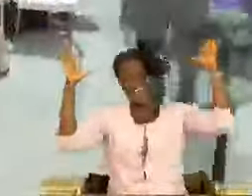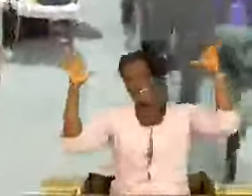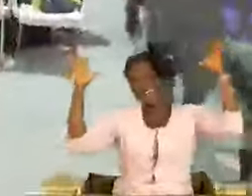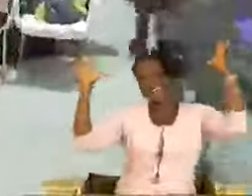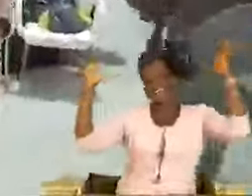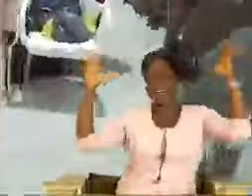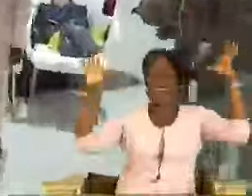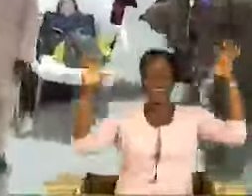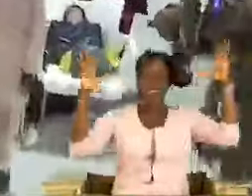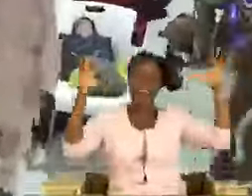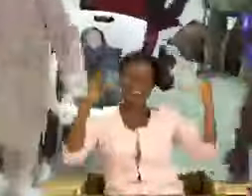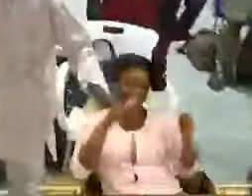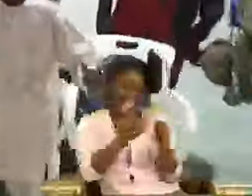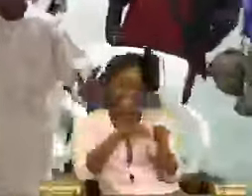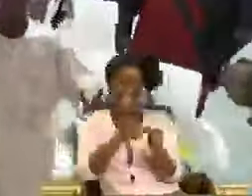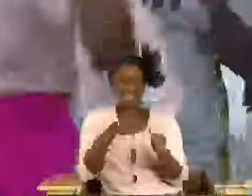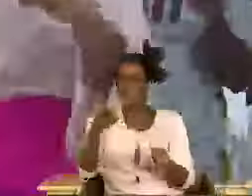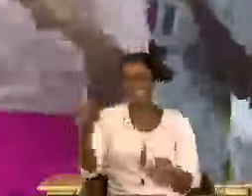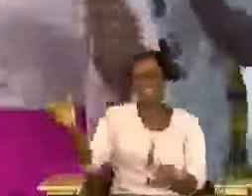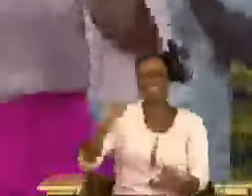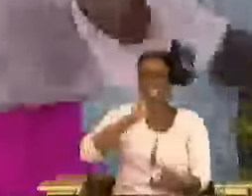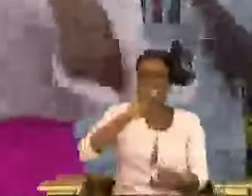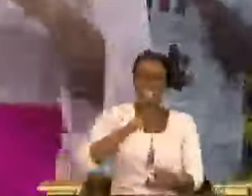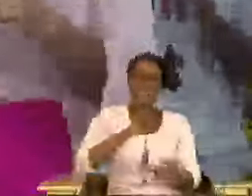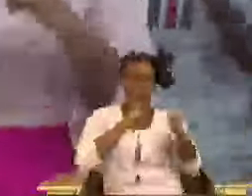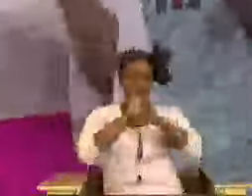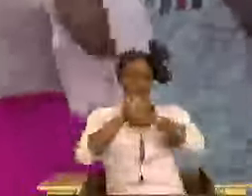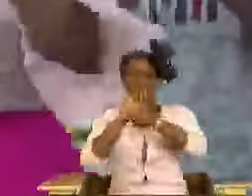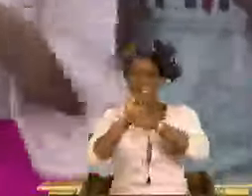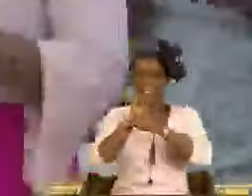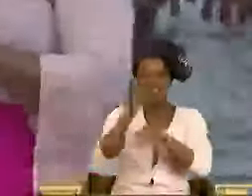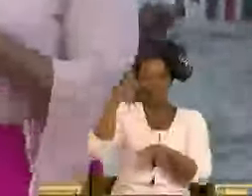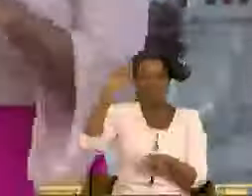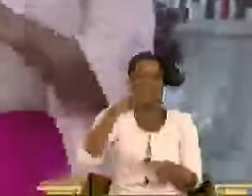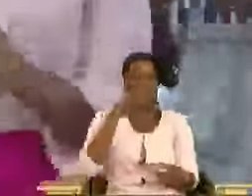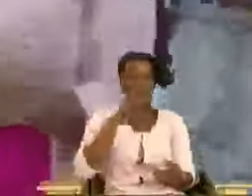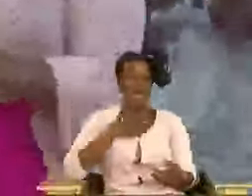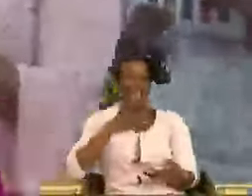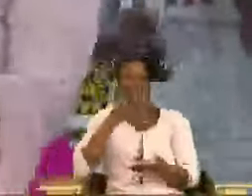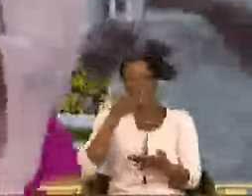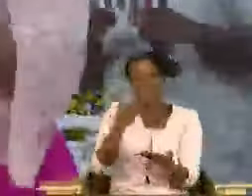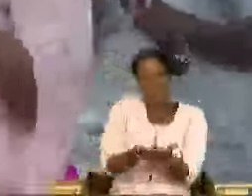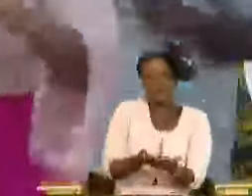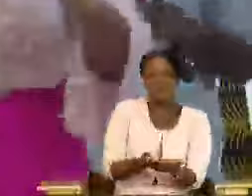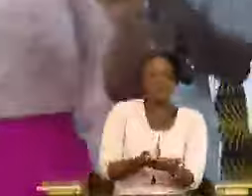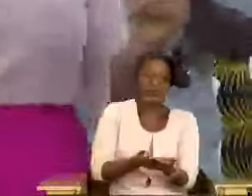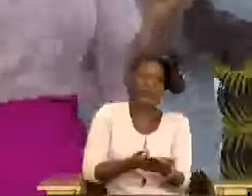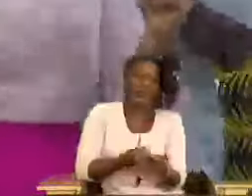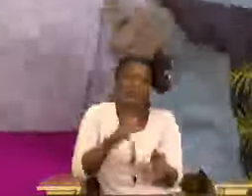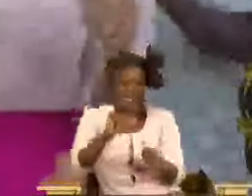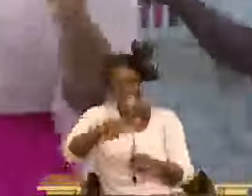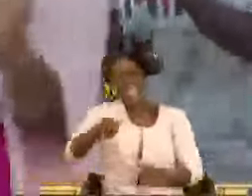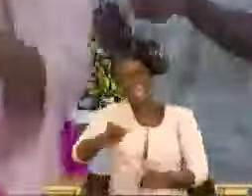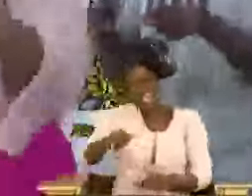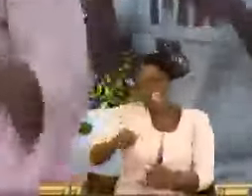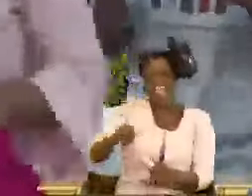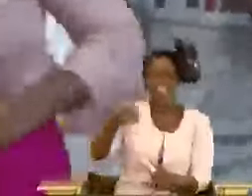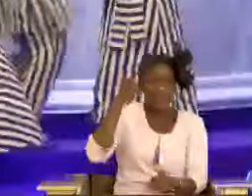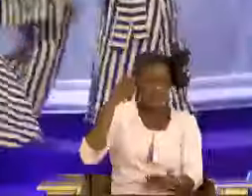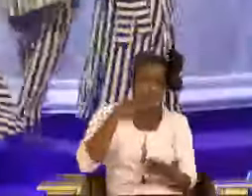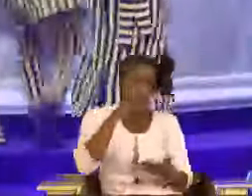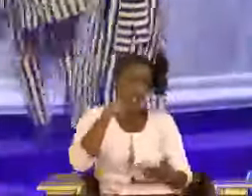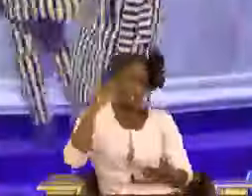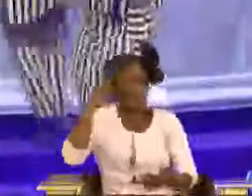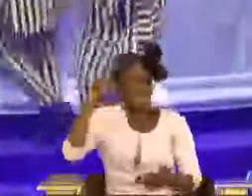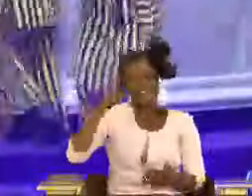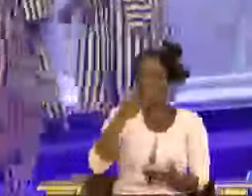good everything is working for my good everything is working for my good for is